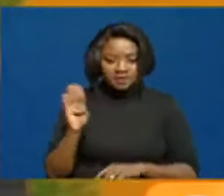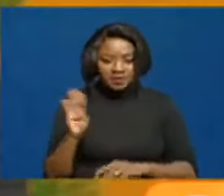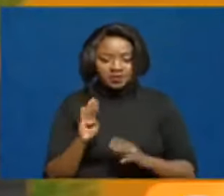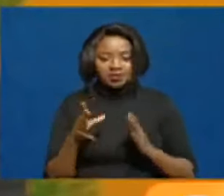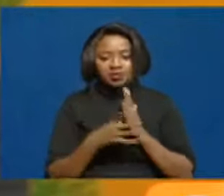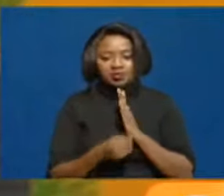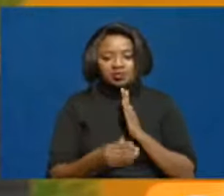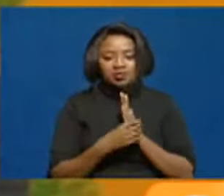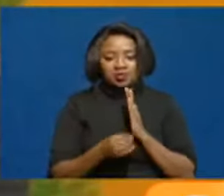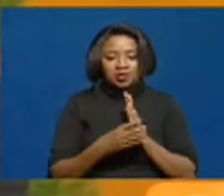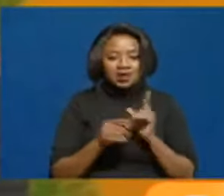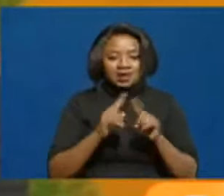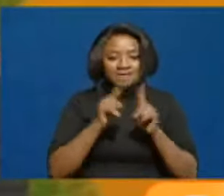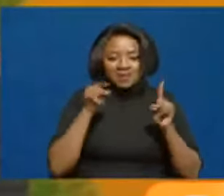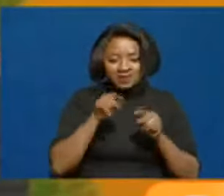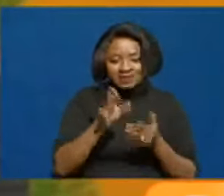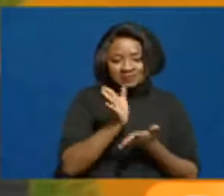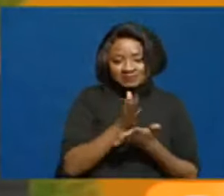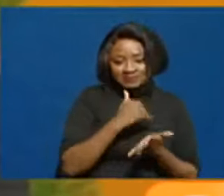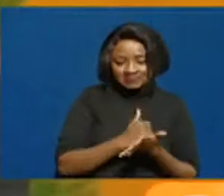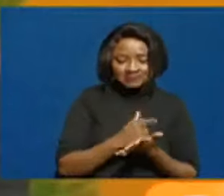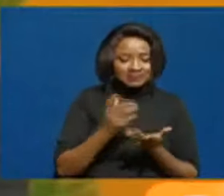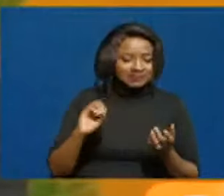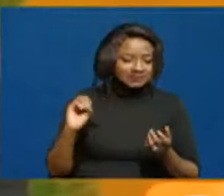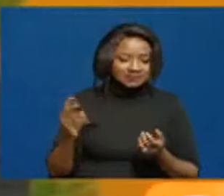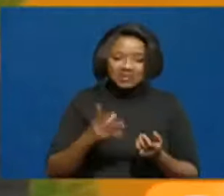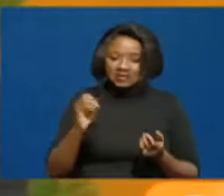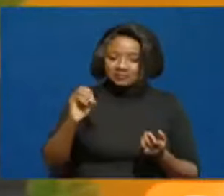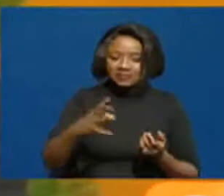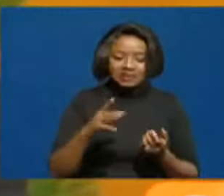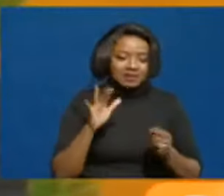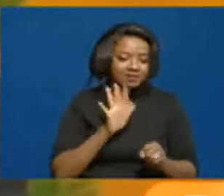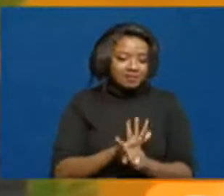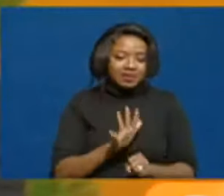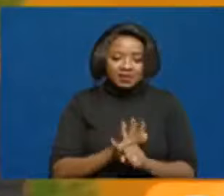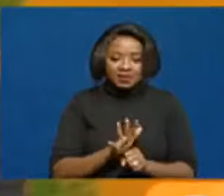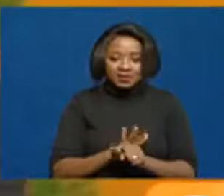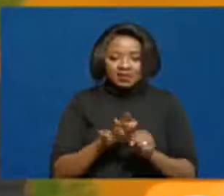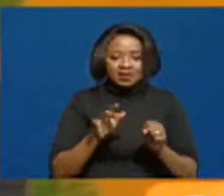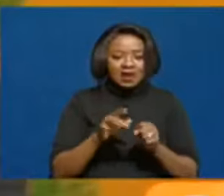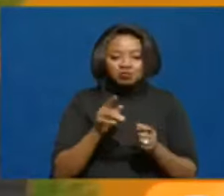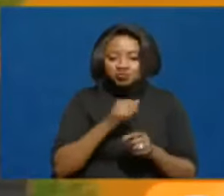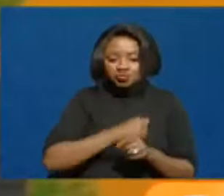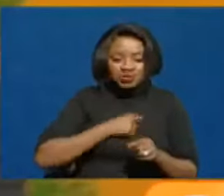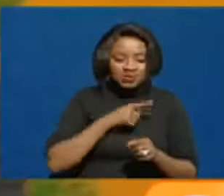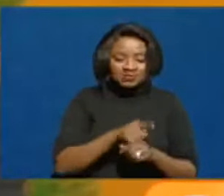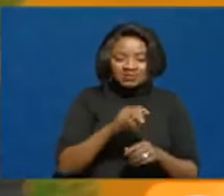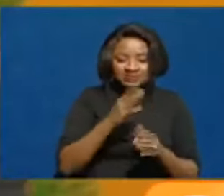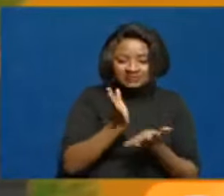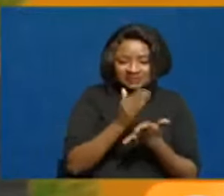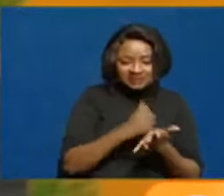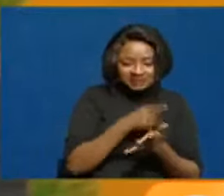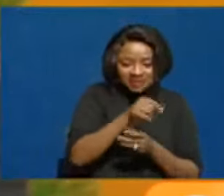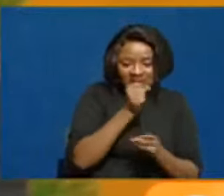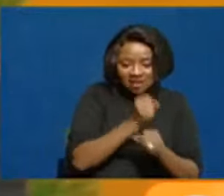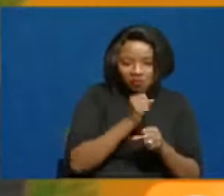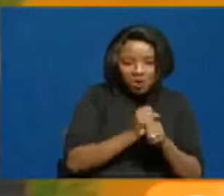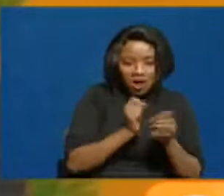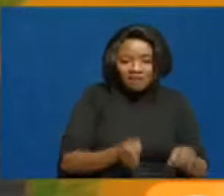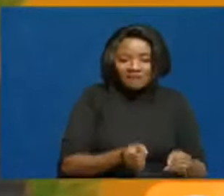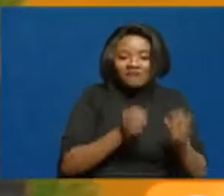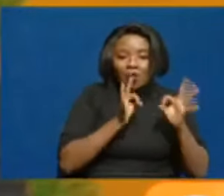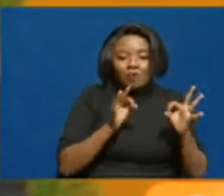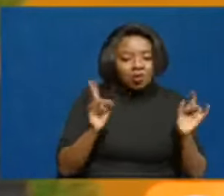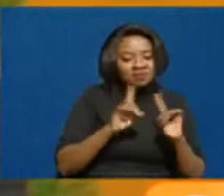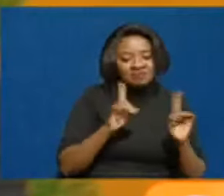$52 billion, but the sector is highly informal and there's lack of policies and legislations that then allow for